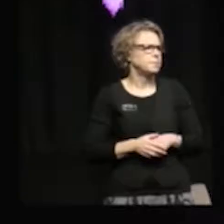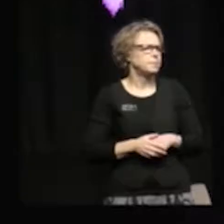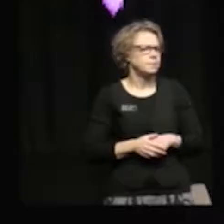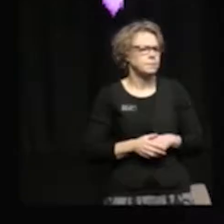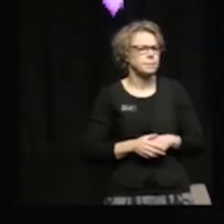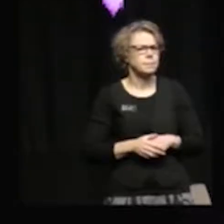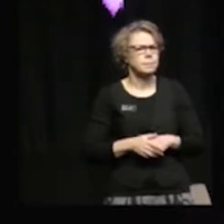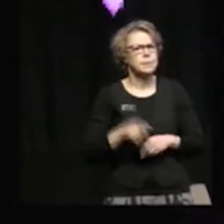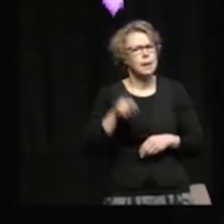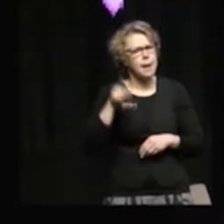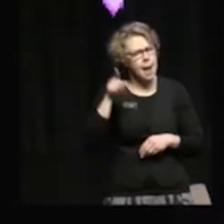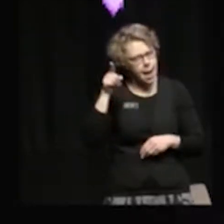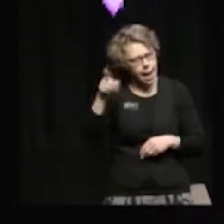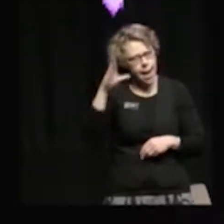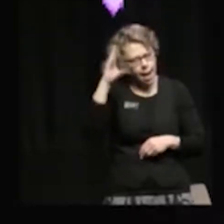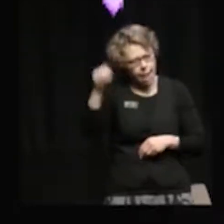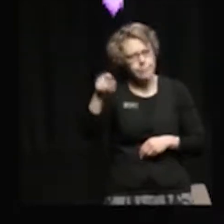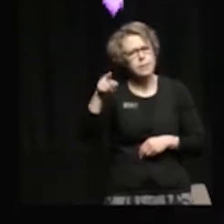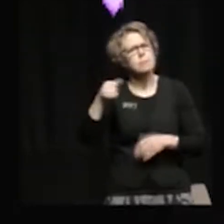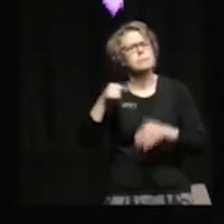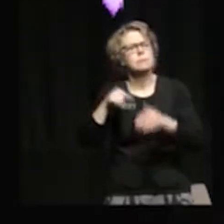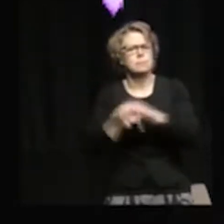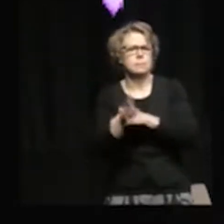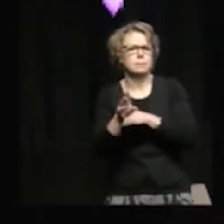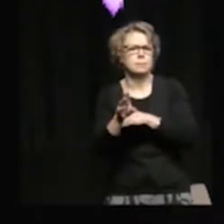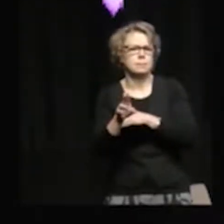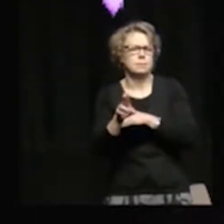He got in.